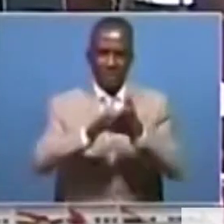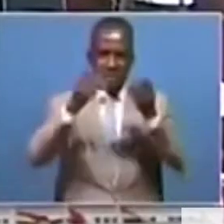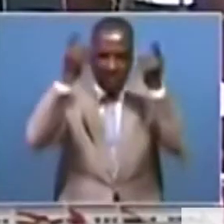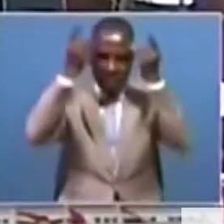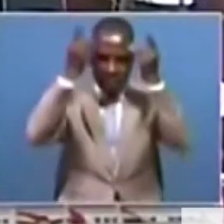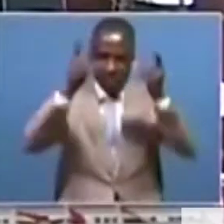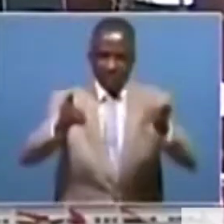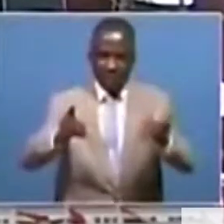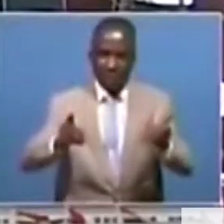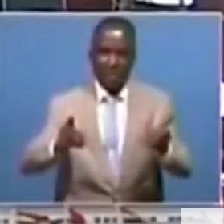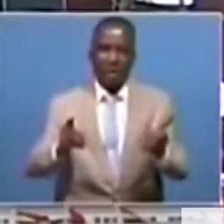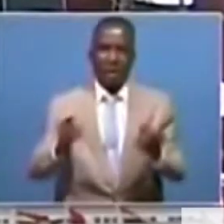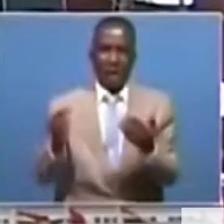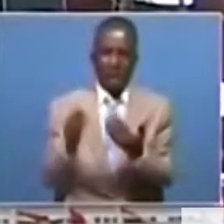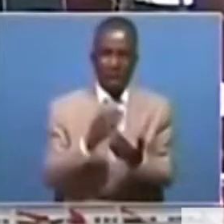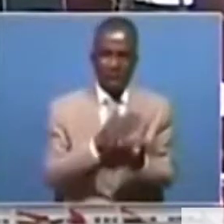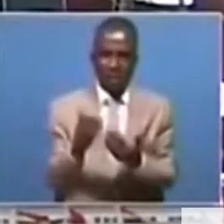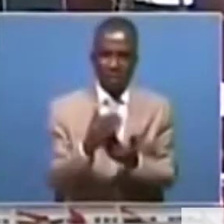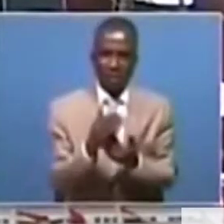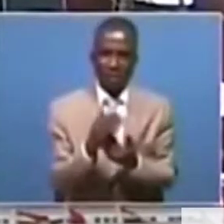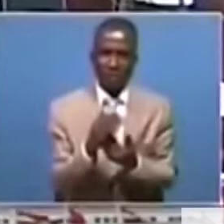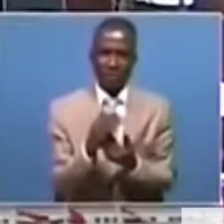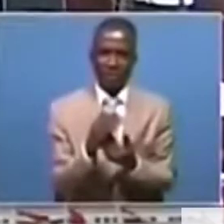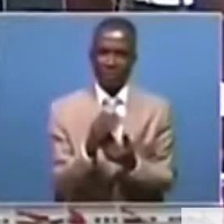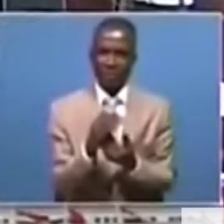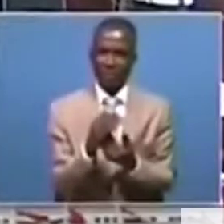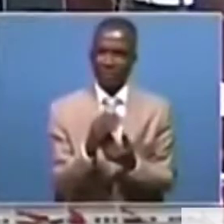discretion, however,